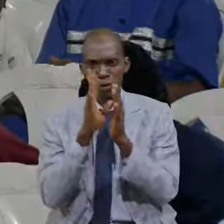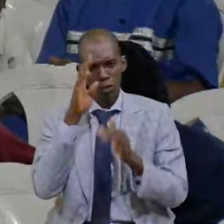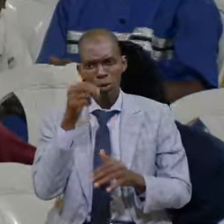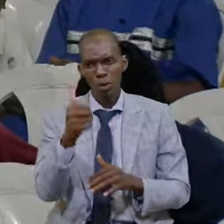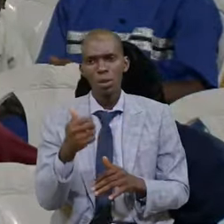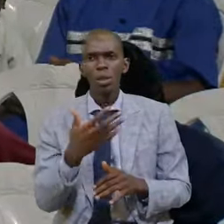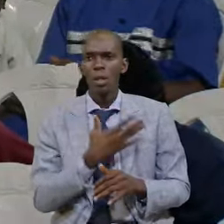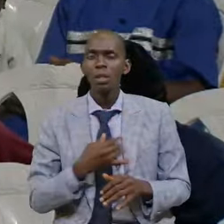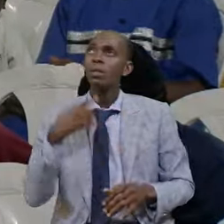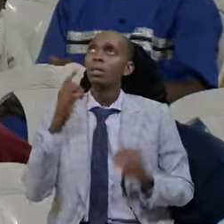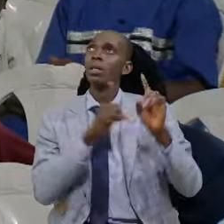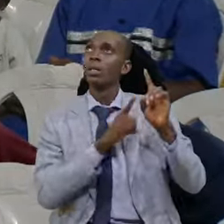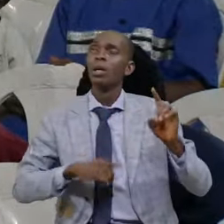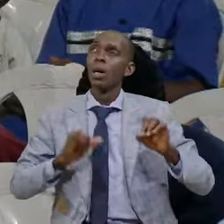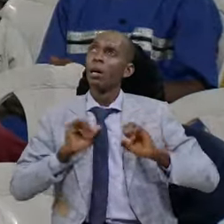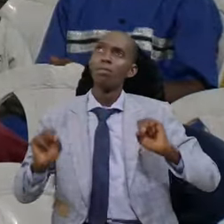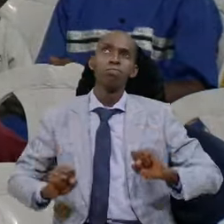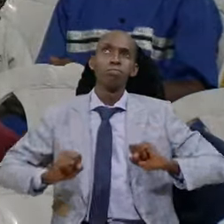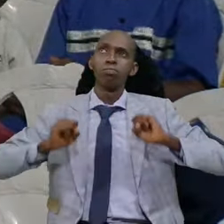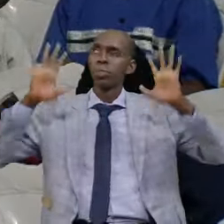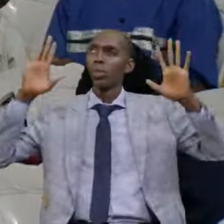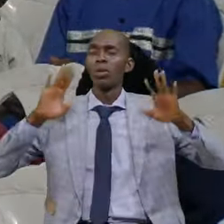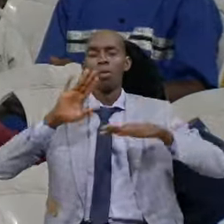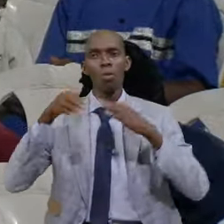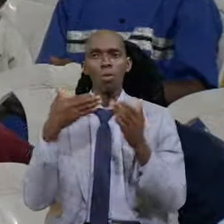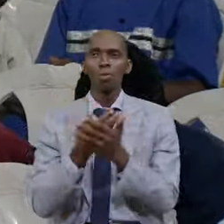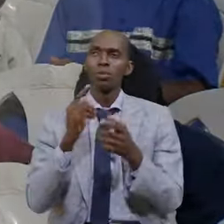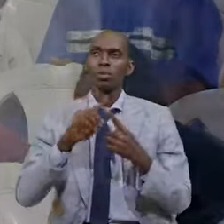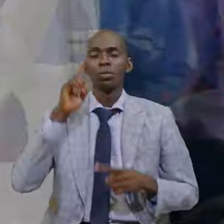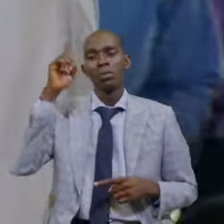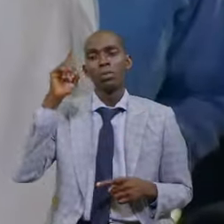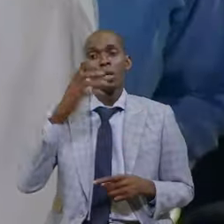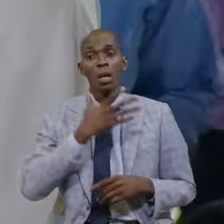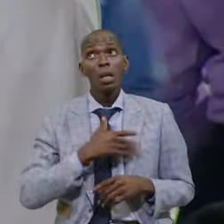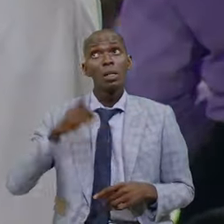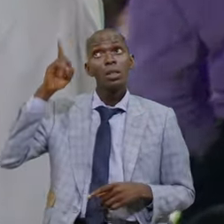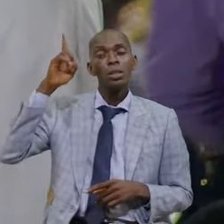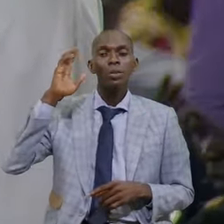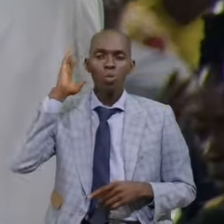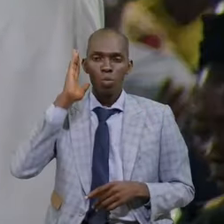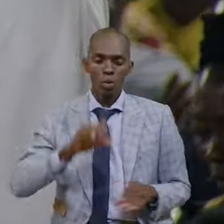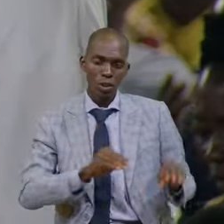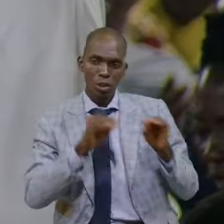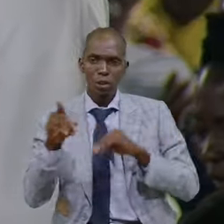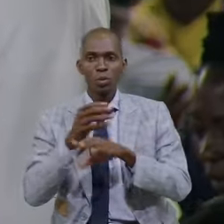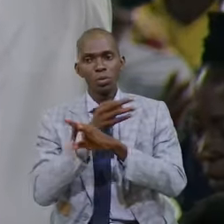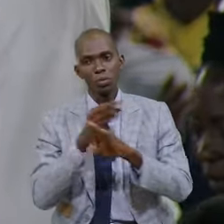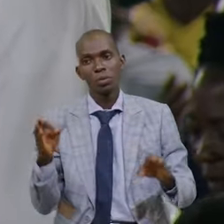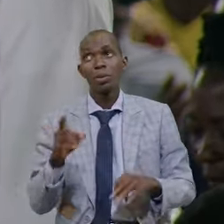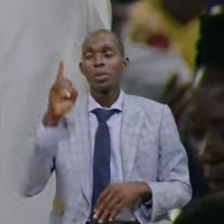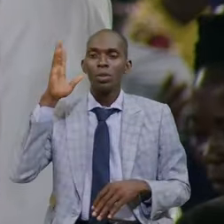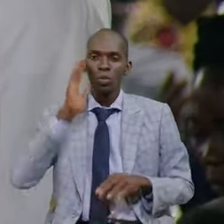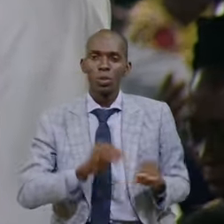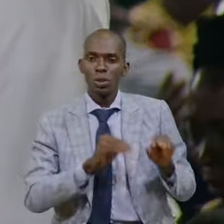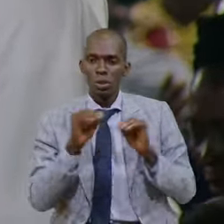yourself unreservedly unto him. And he will set you free. Set you free. Set